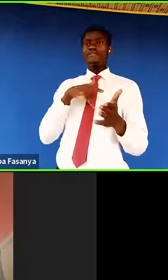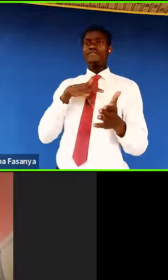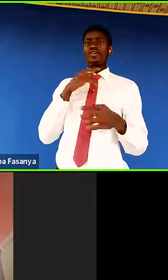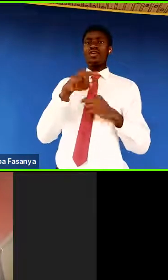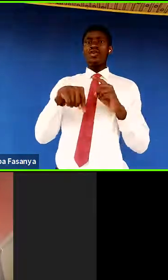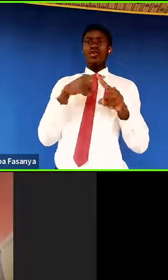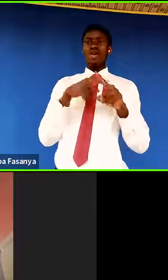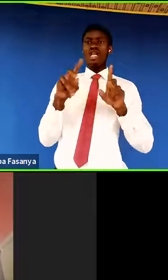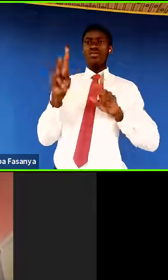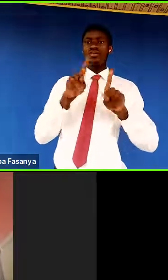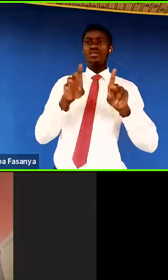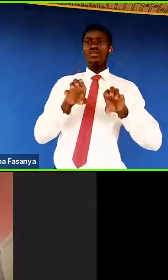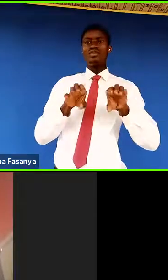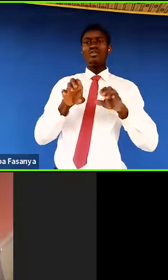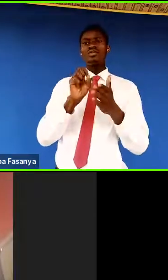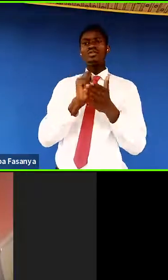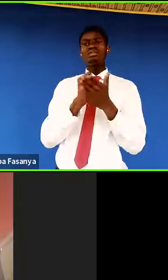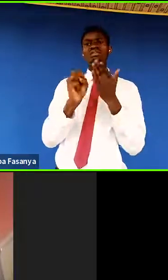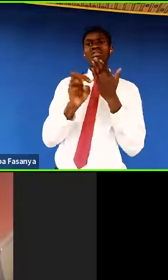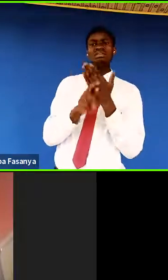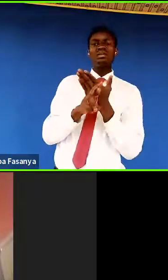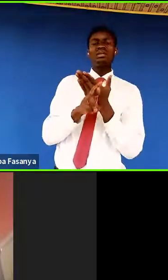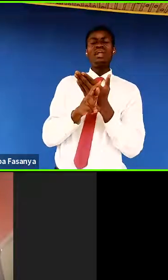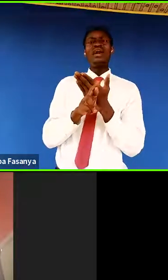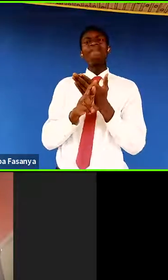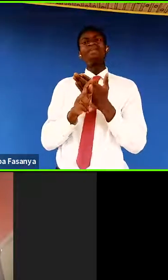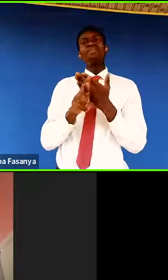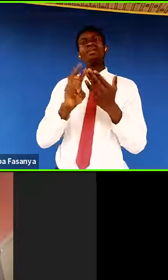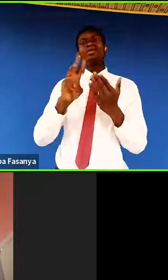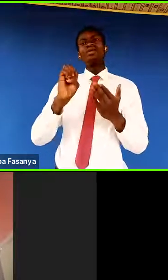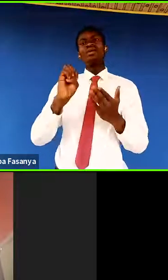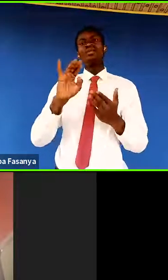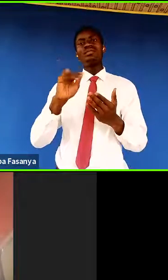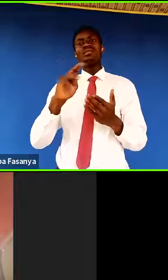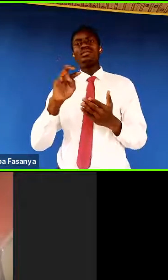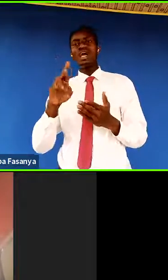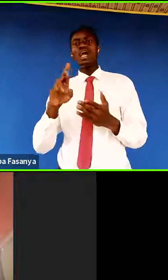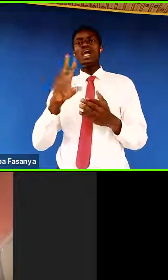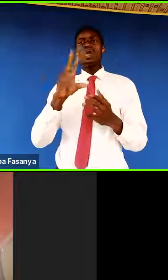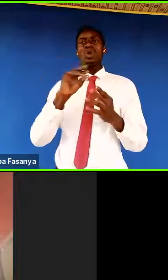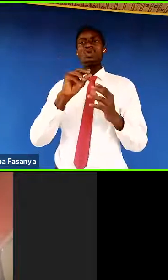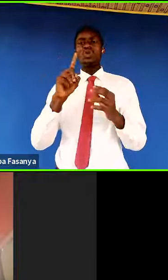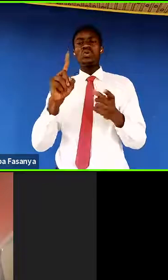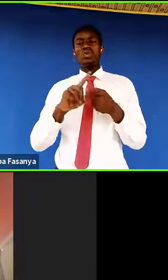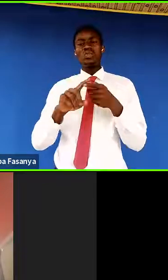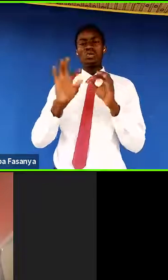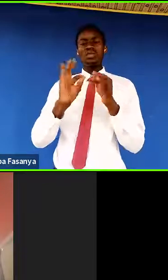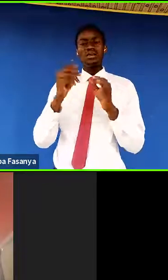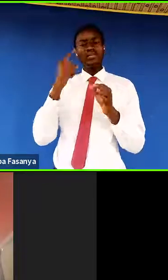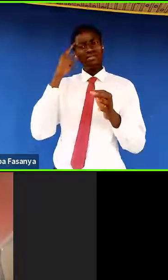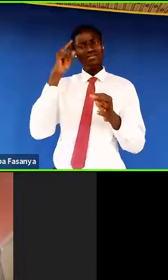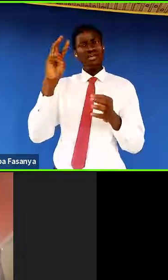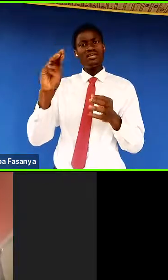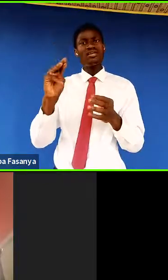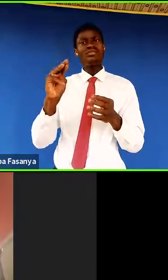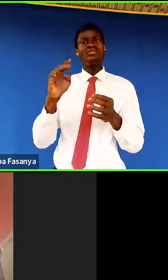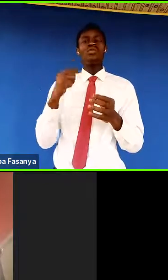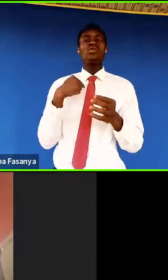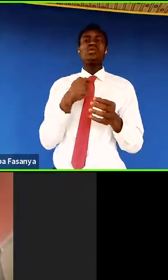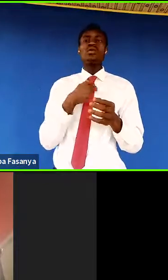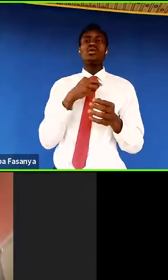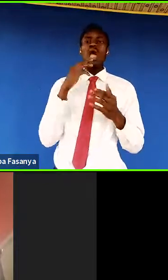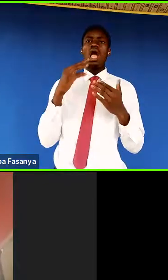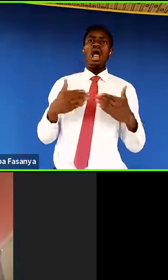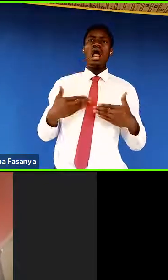do webinars and no one is interpreting for them, no one is transcribing for them to read? We are happy to be a part